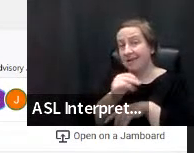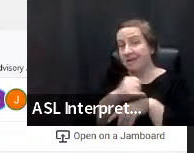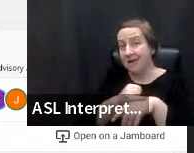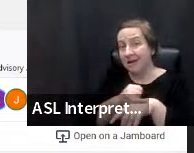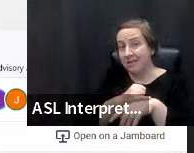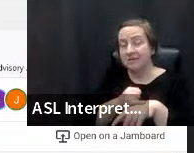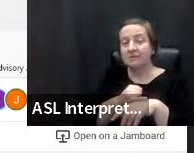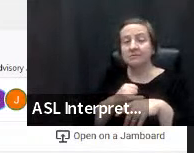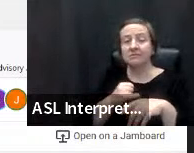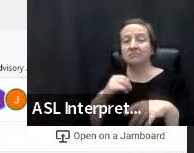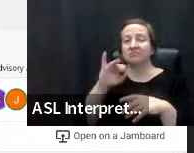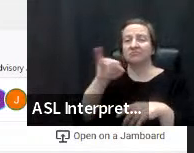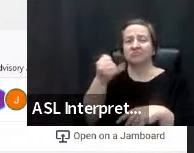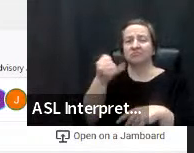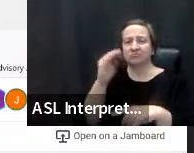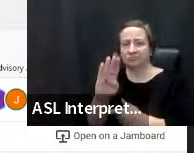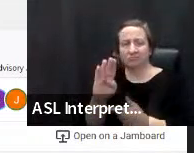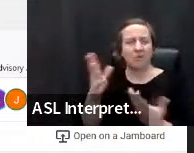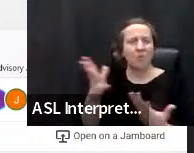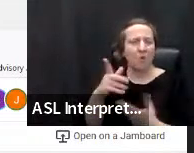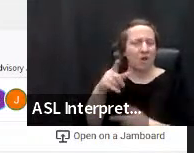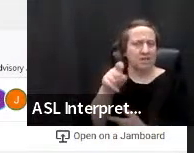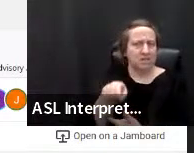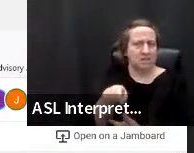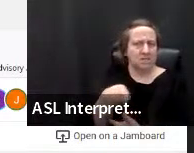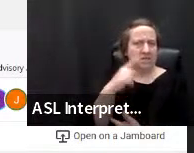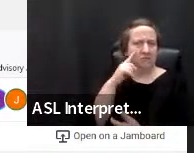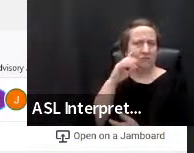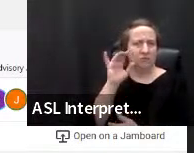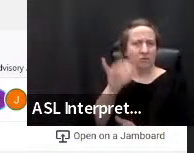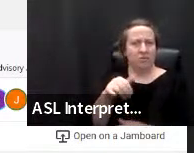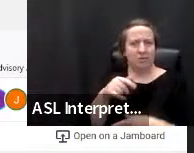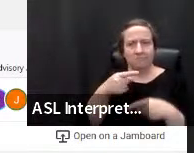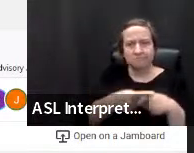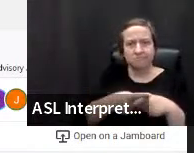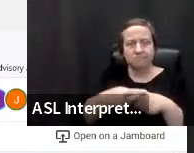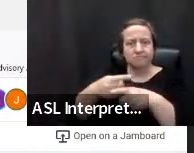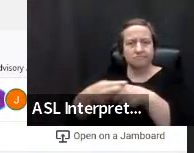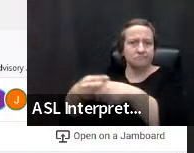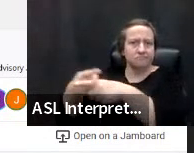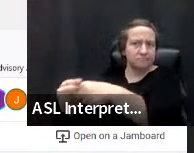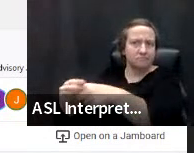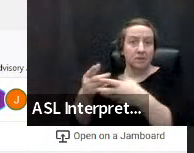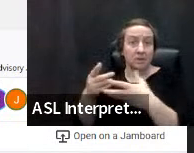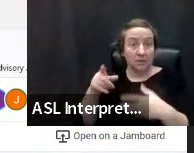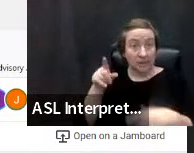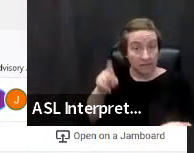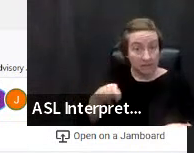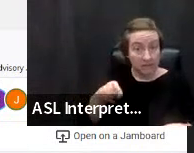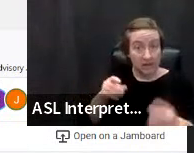need for these kind of like intersections? Do